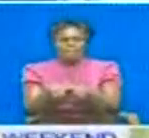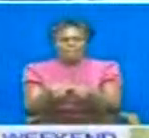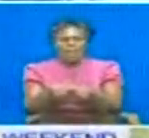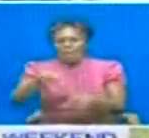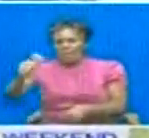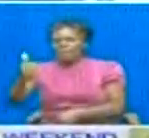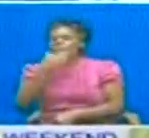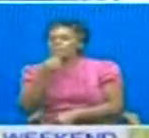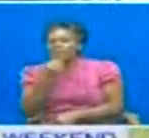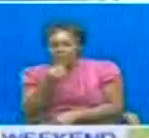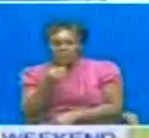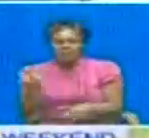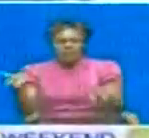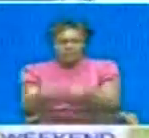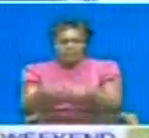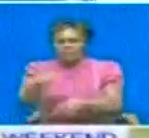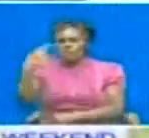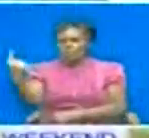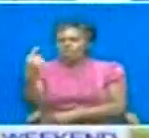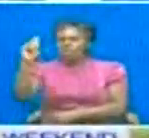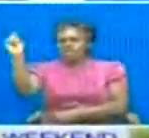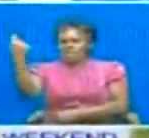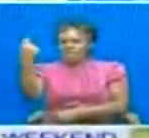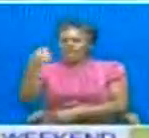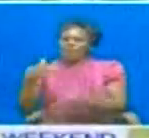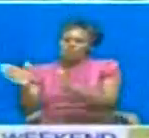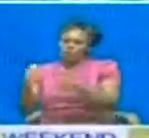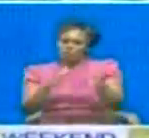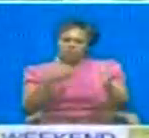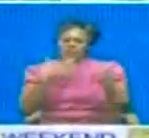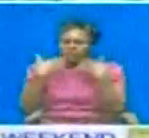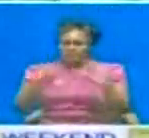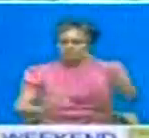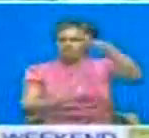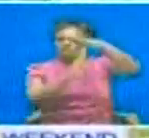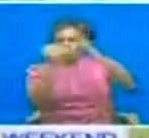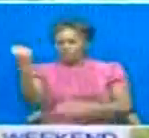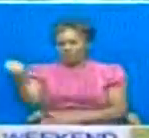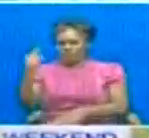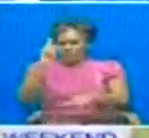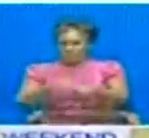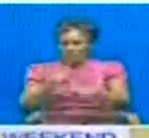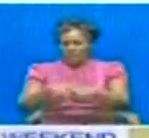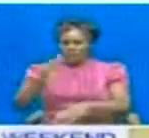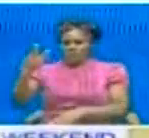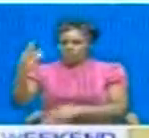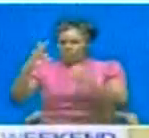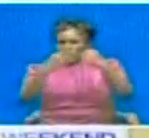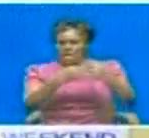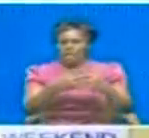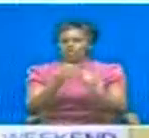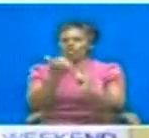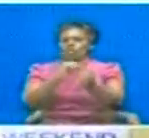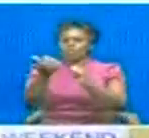Dismas Indiza is now a lone ranger as he is the only Kenyan with any chances of finishing among the top 5 during this 48th edition of the Kenyan